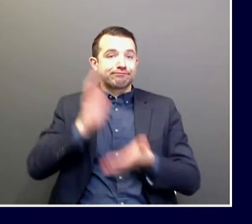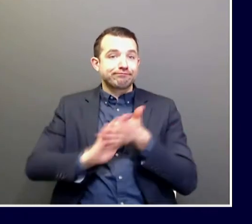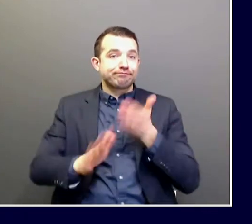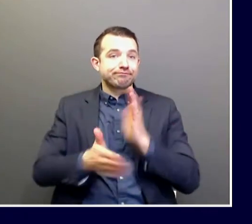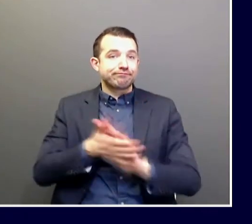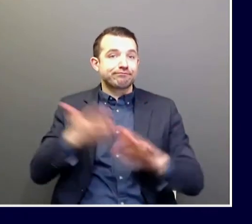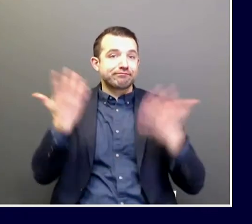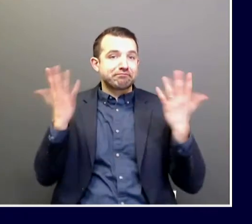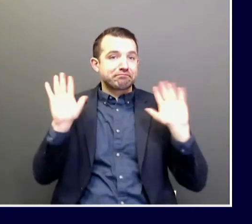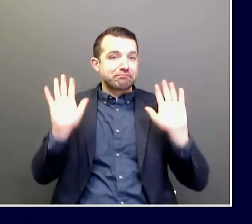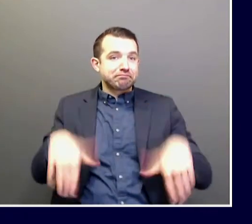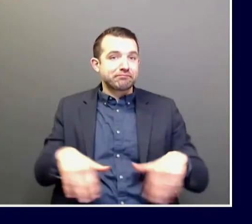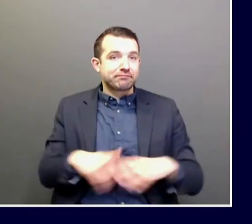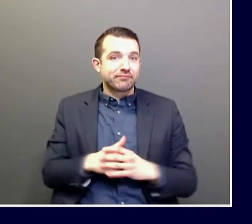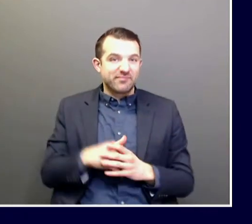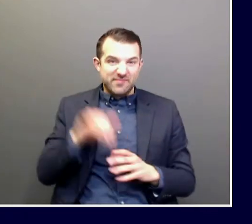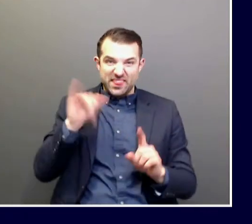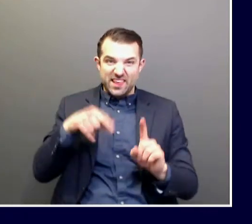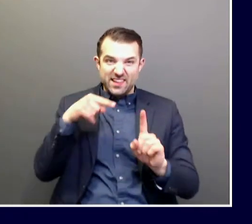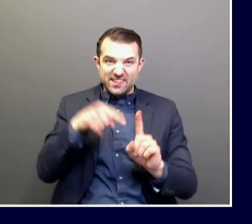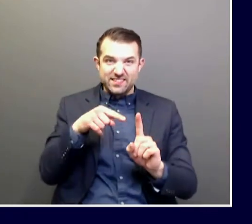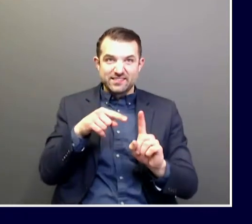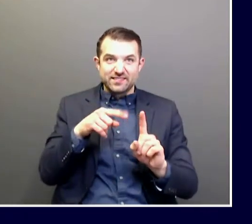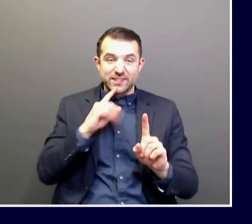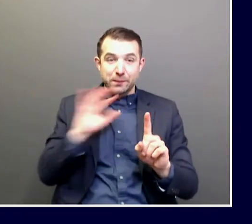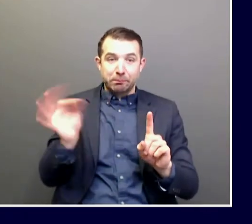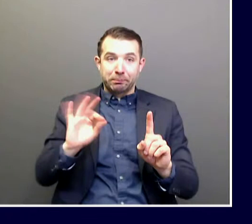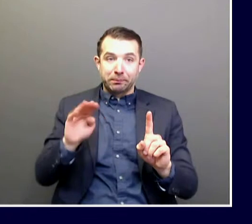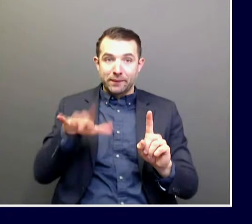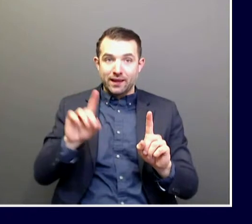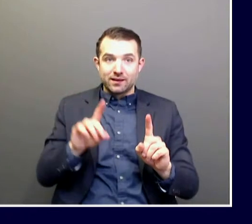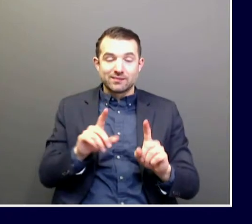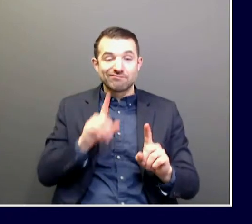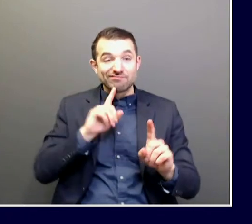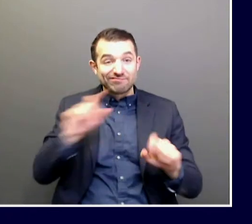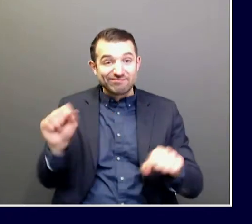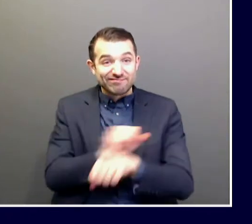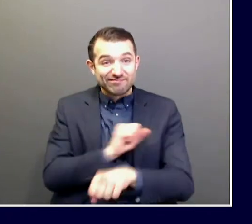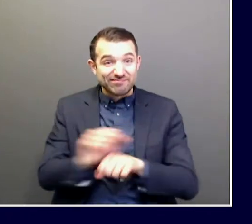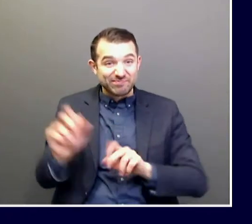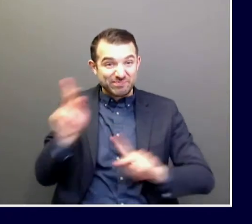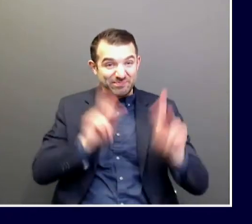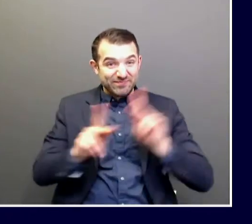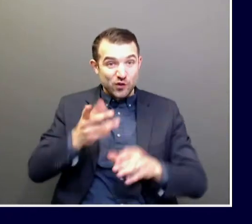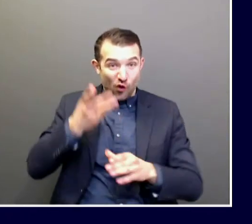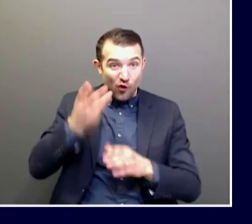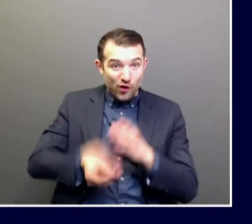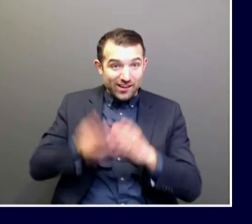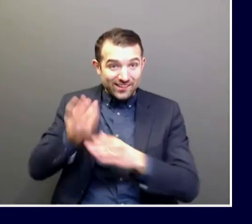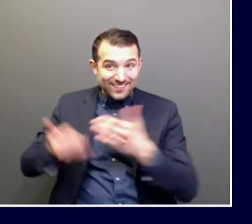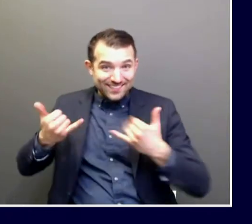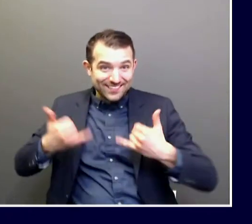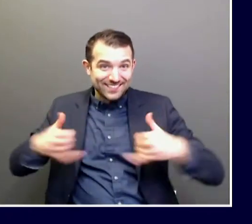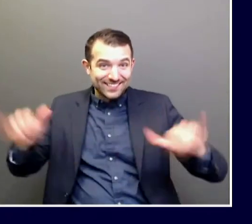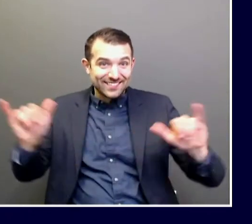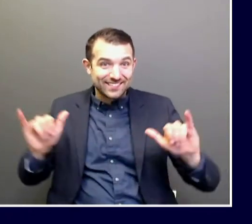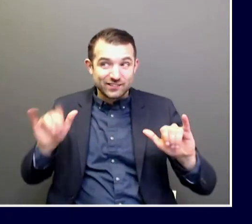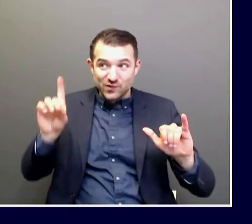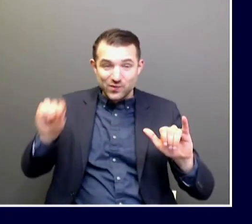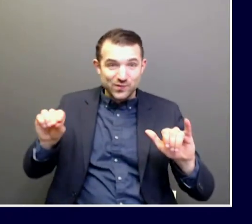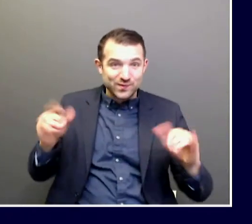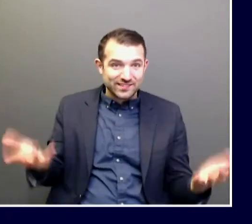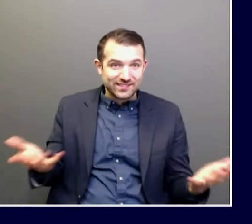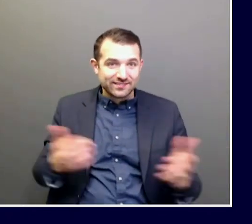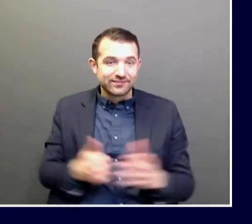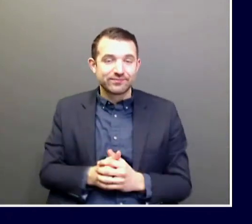severe. When, as a reminder, it can be severe for people who are not up to date on their vaccines. We should